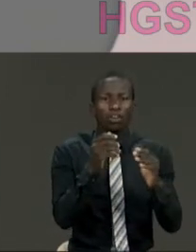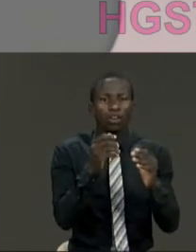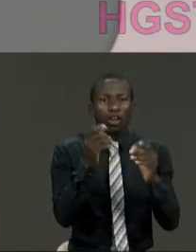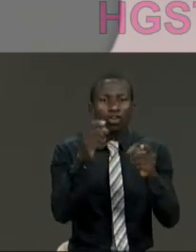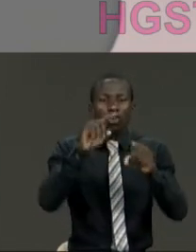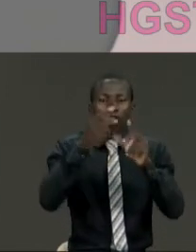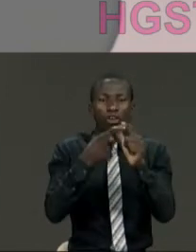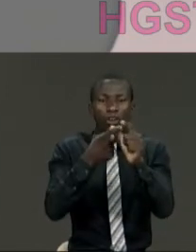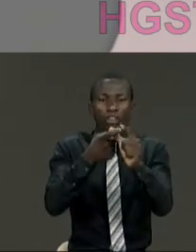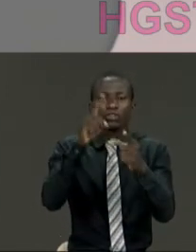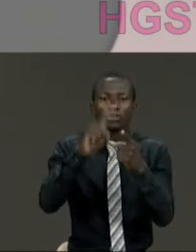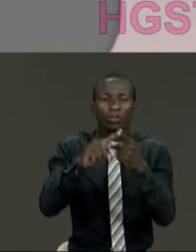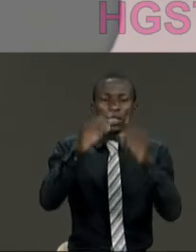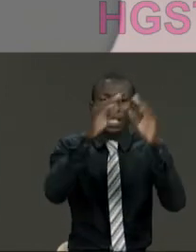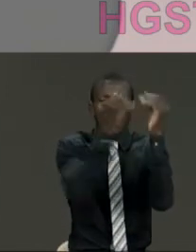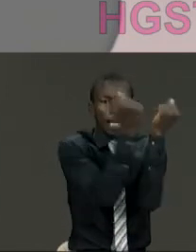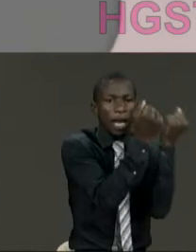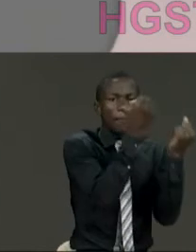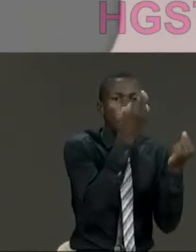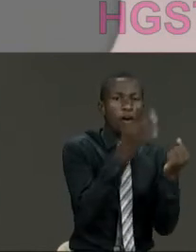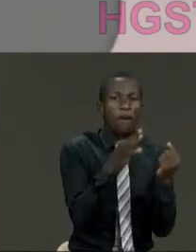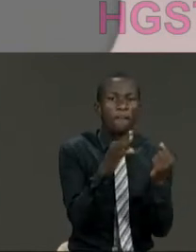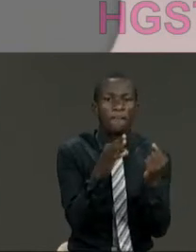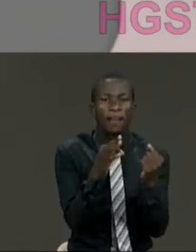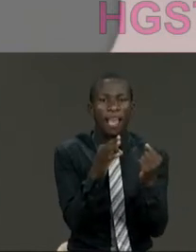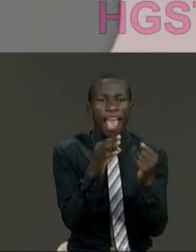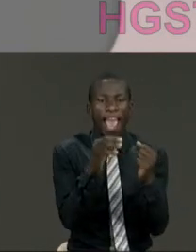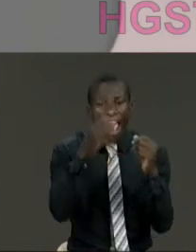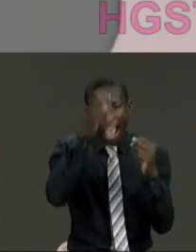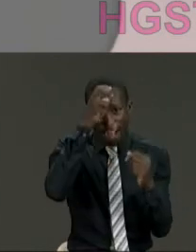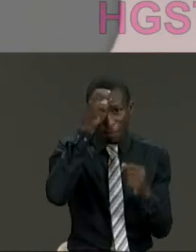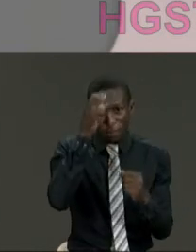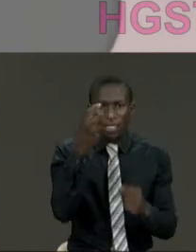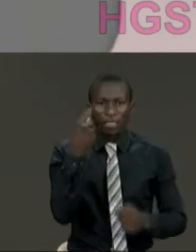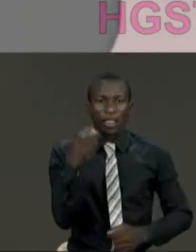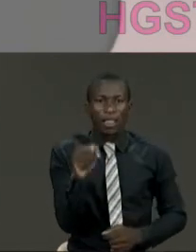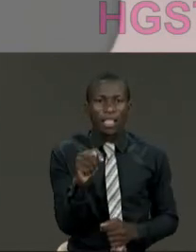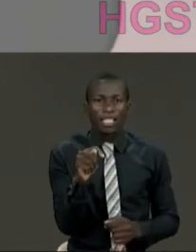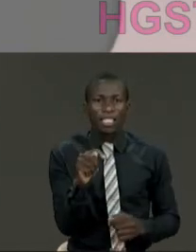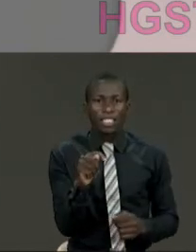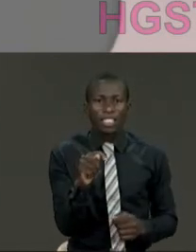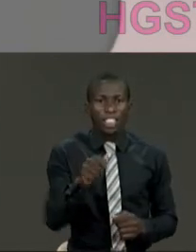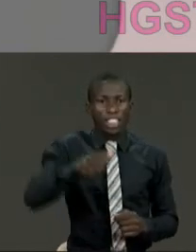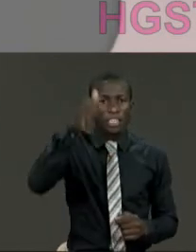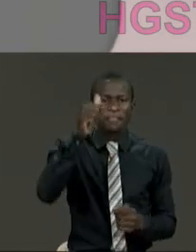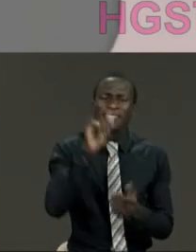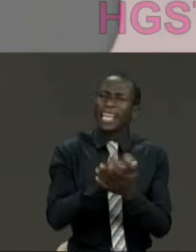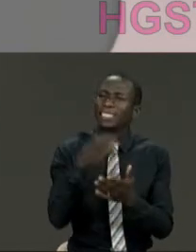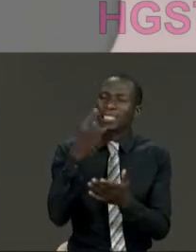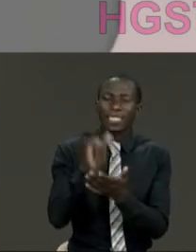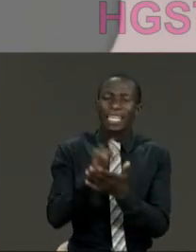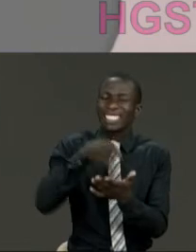enemy. And the chief who said that will never happen was put in the gate